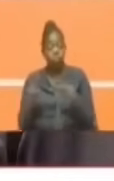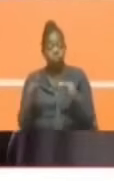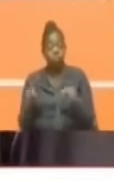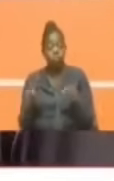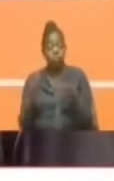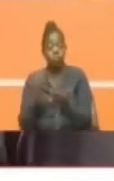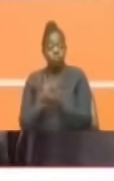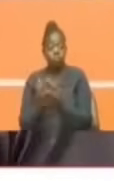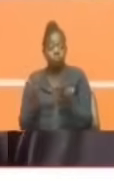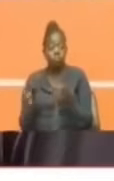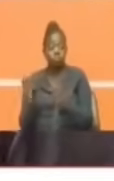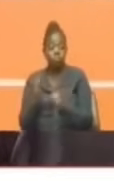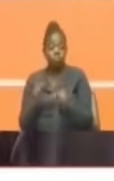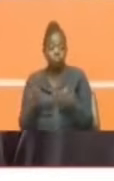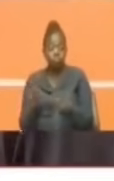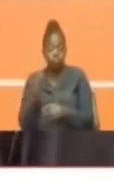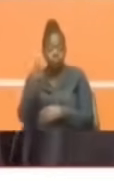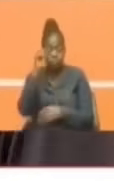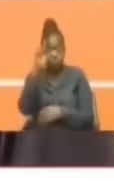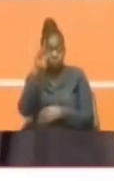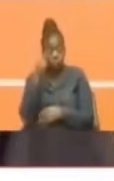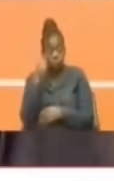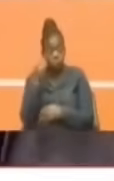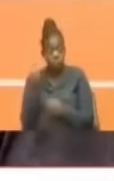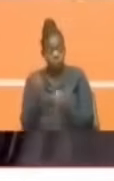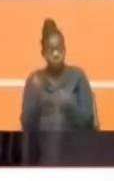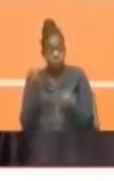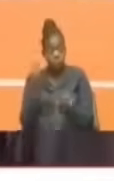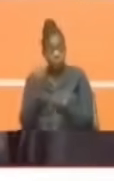Ira watuse kubitala wali ni yekange mtu ka.